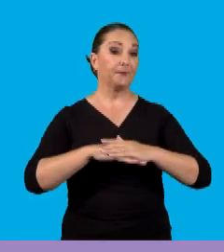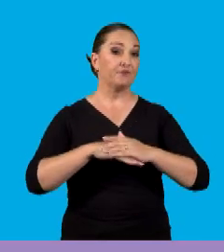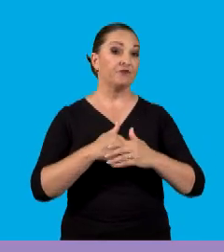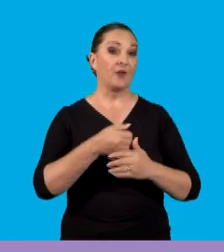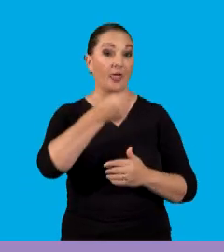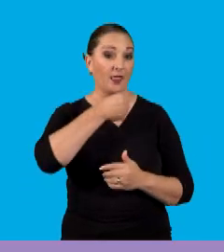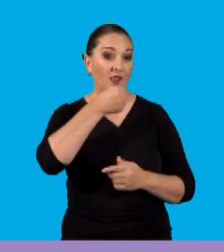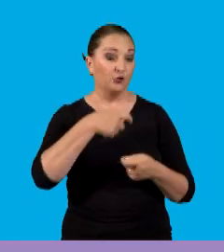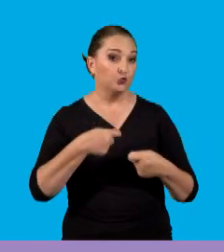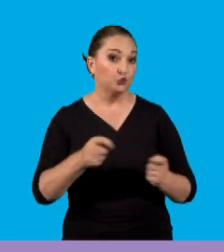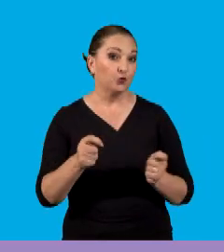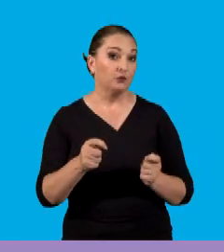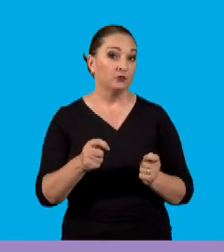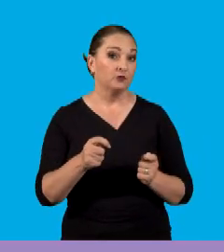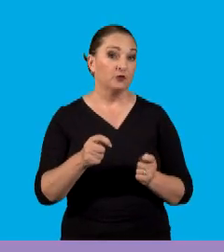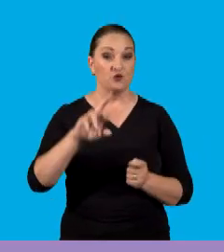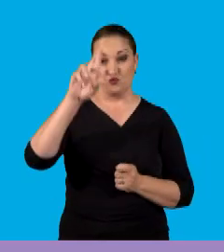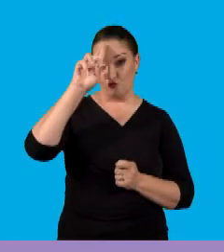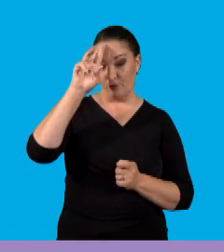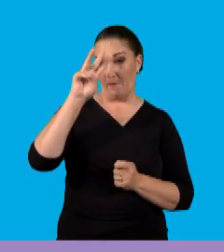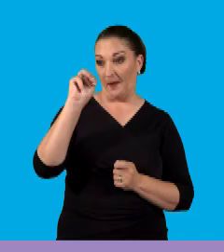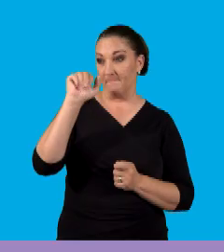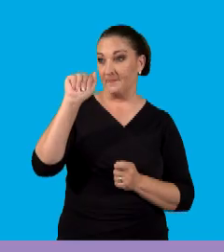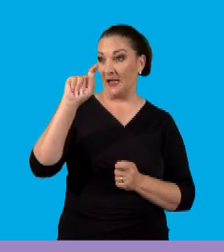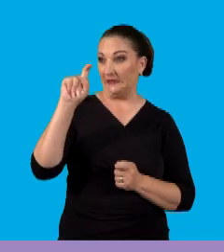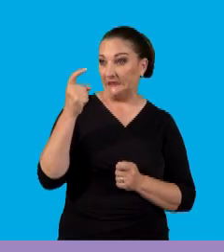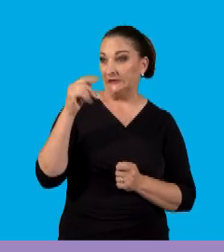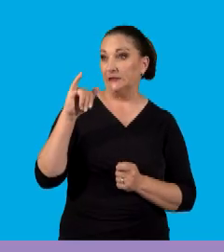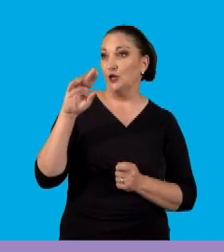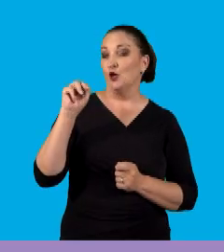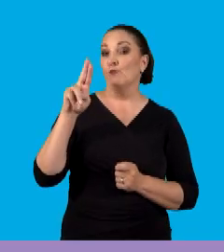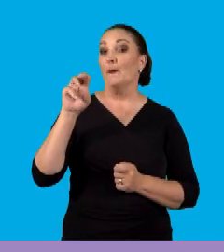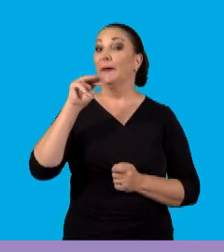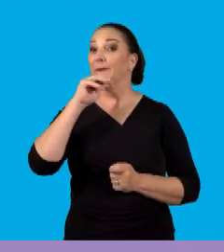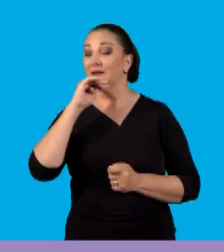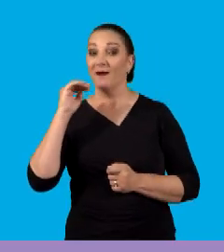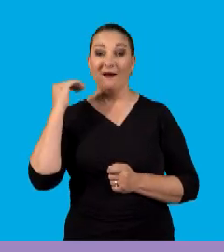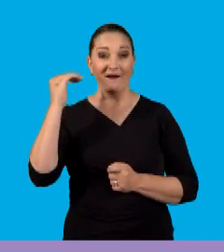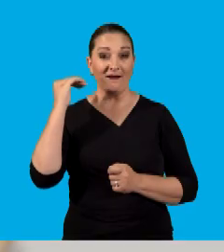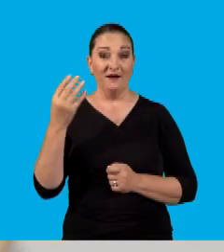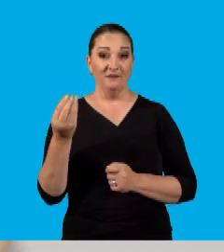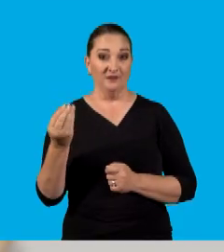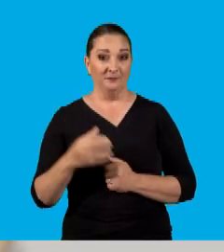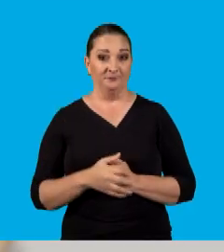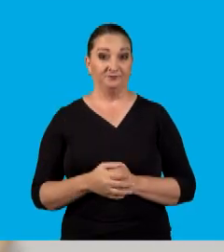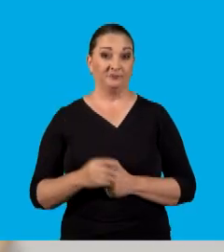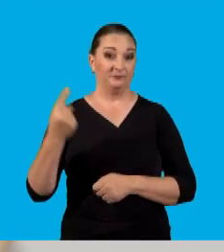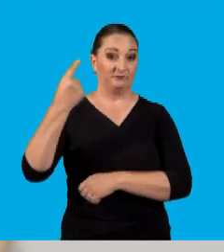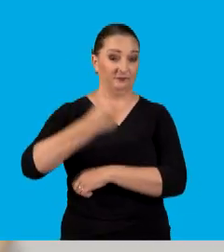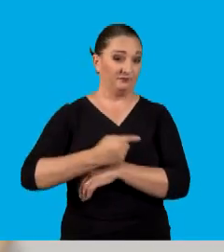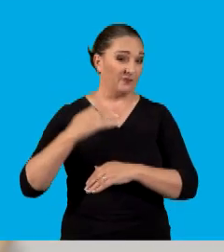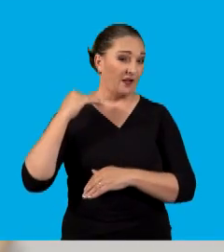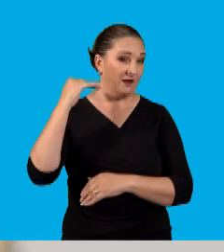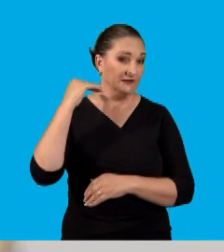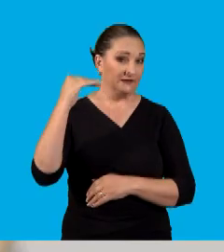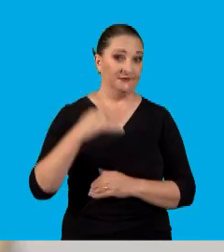number of ice cream sold. Now remember, maximum refers to the highest, so we are going to look for the day with